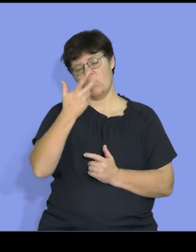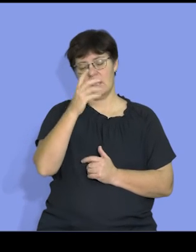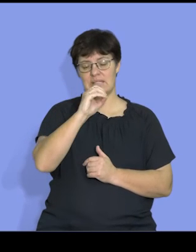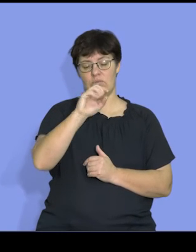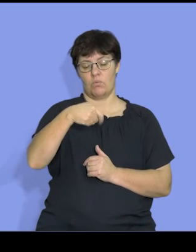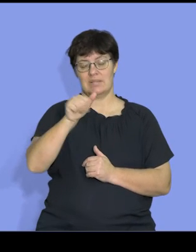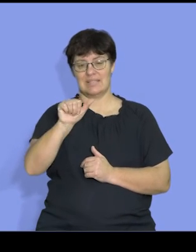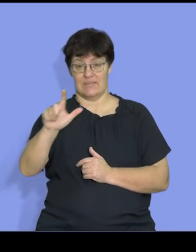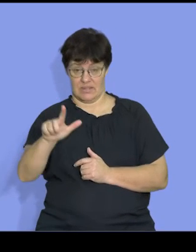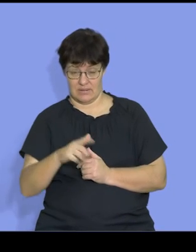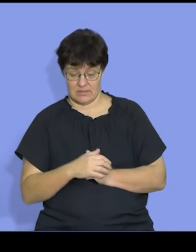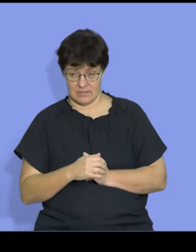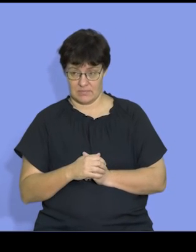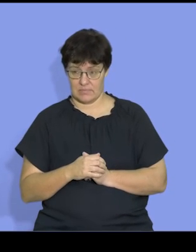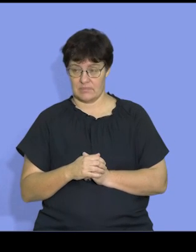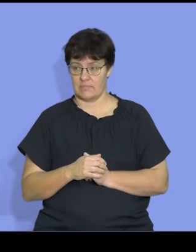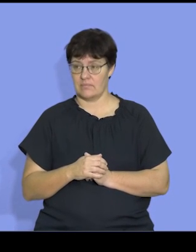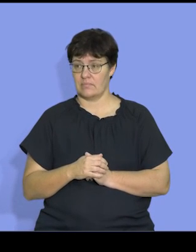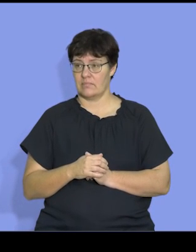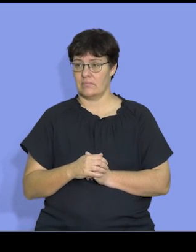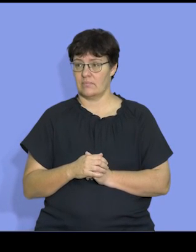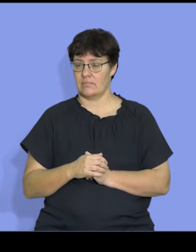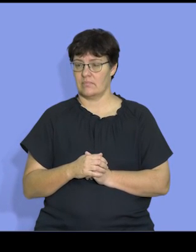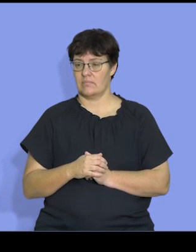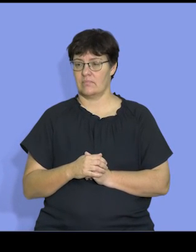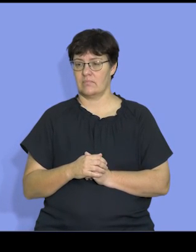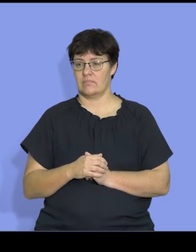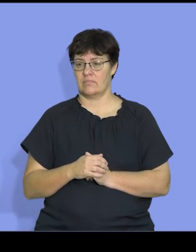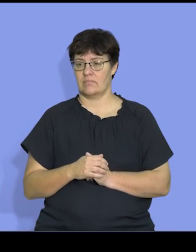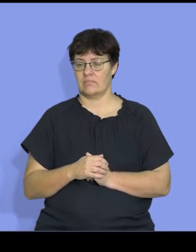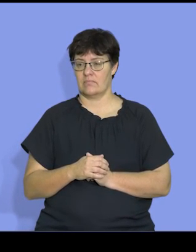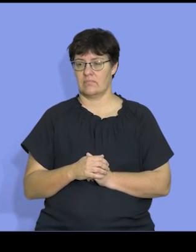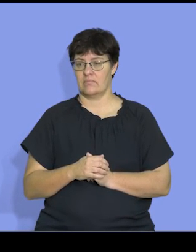0.67, right? 2 decimal places. So this is 0.67